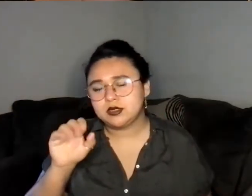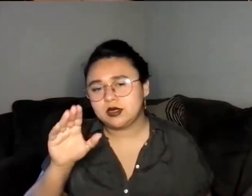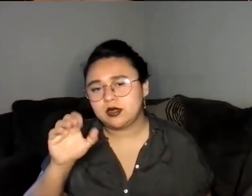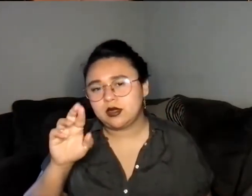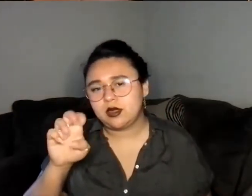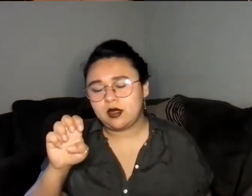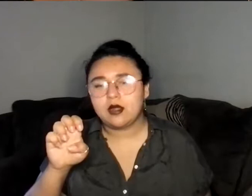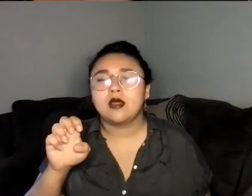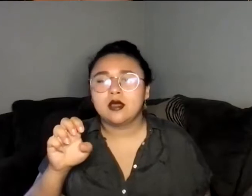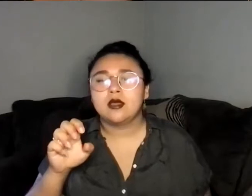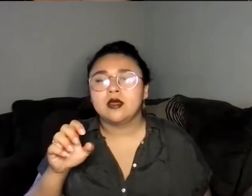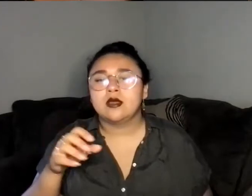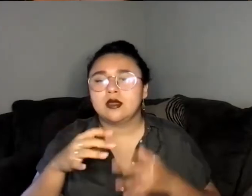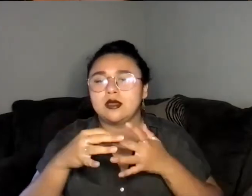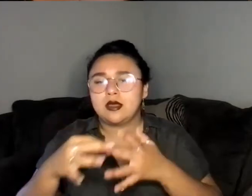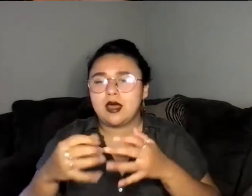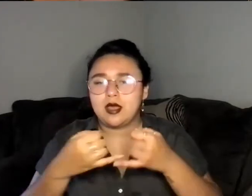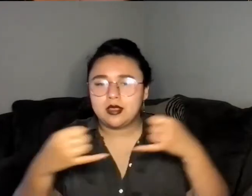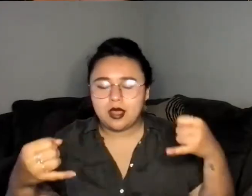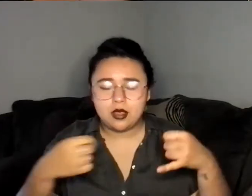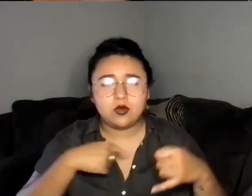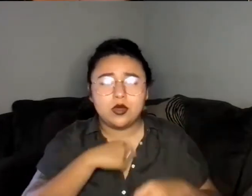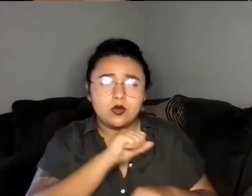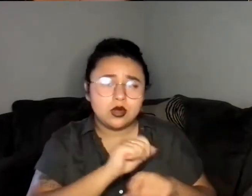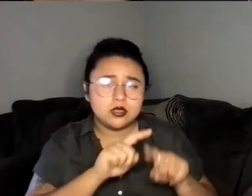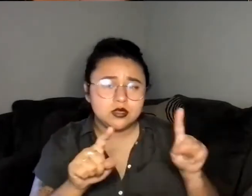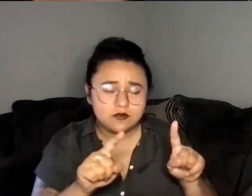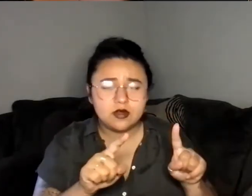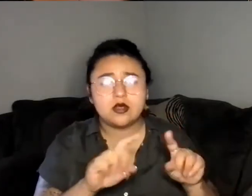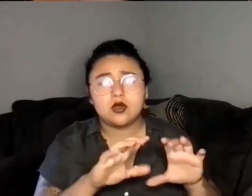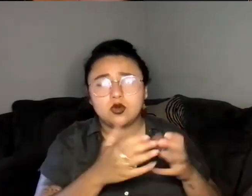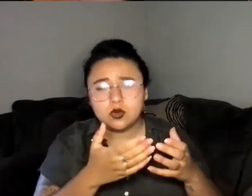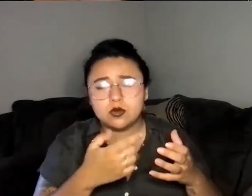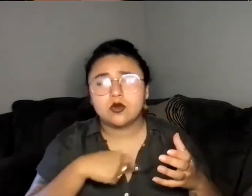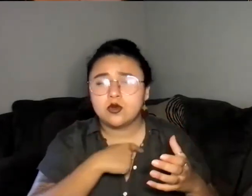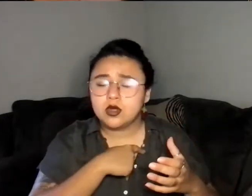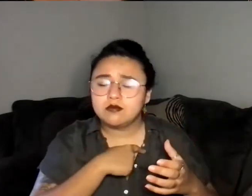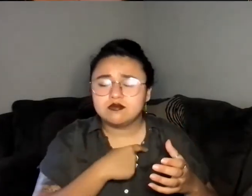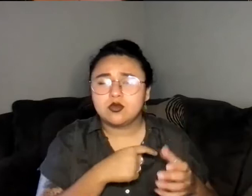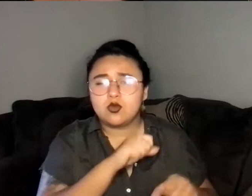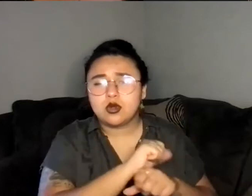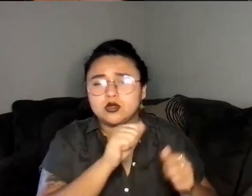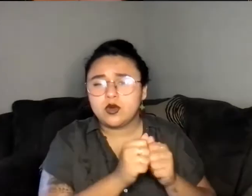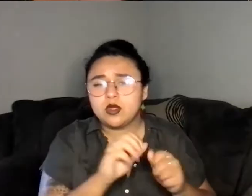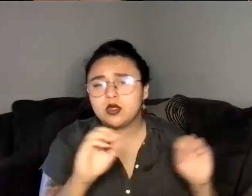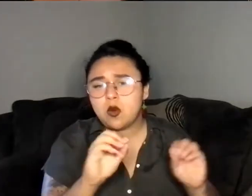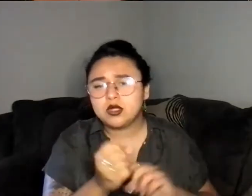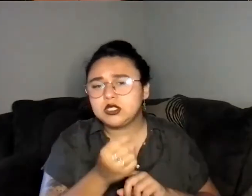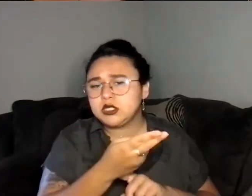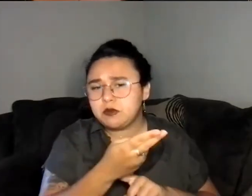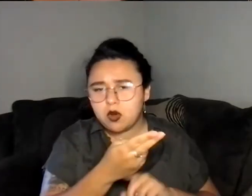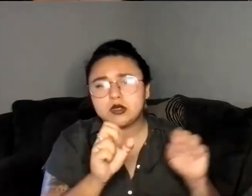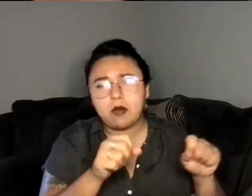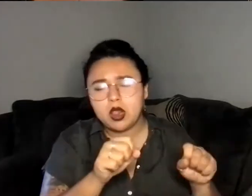is Disposable Coalition. We did Know Your Rights trainings. We did a Know Your Rights toolkit. And we worked with the state